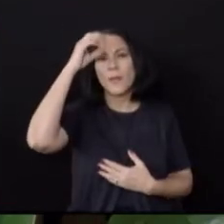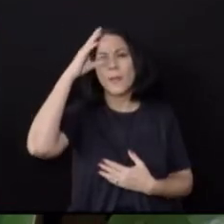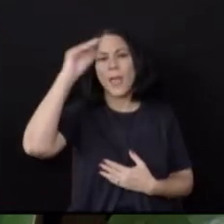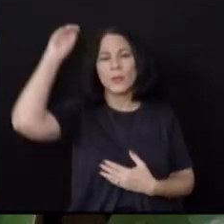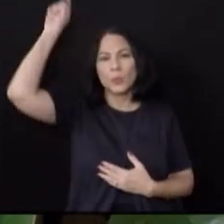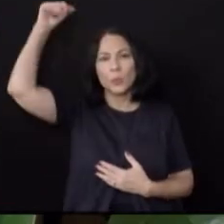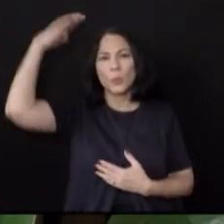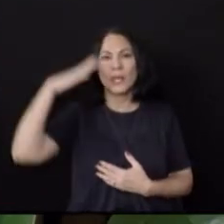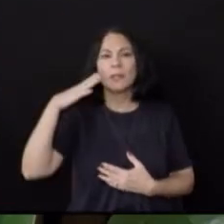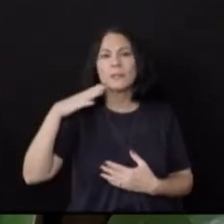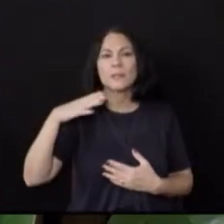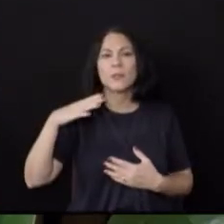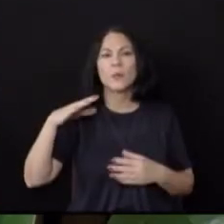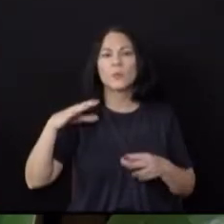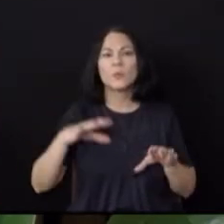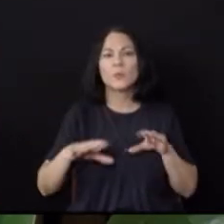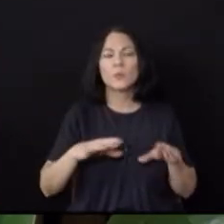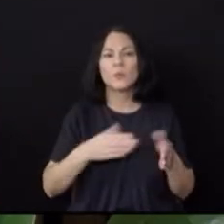do this.